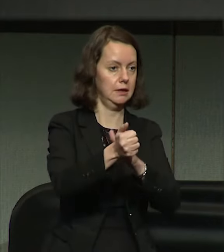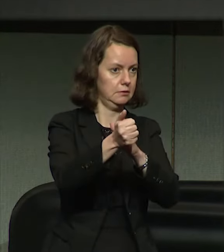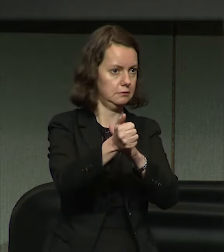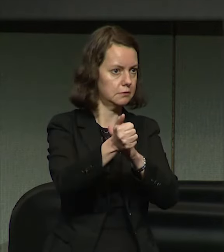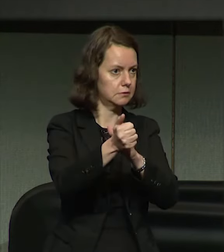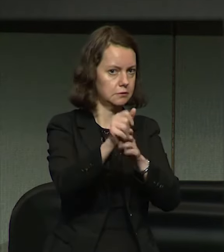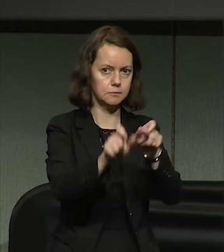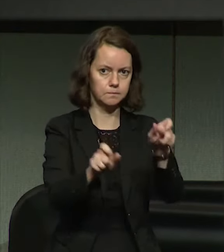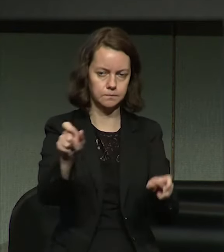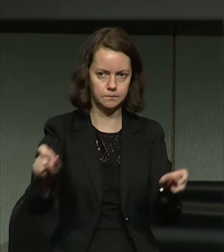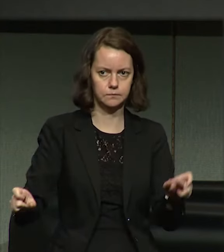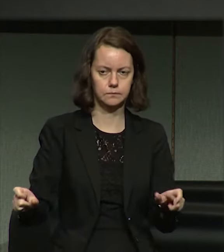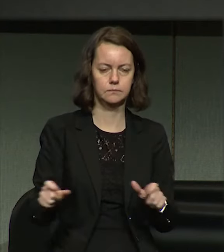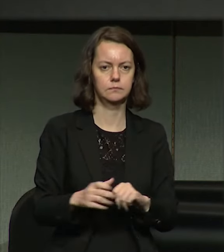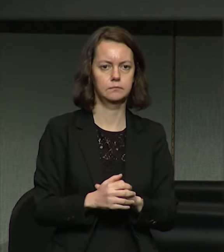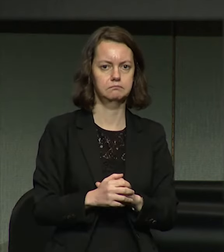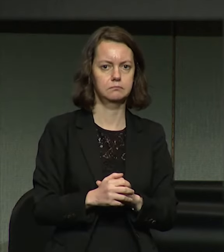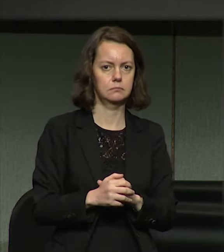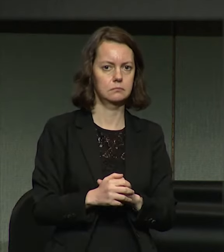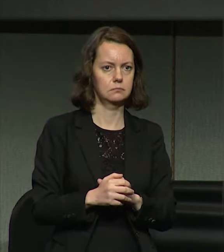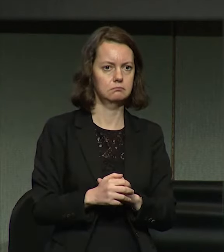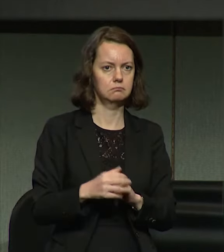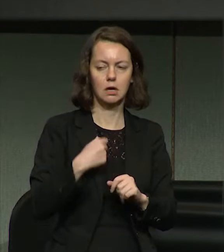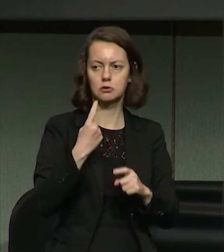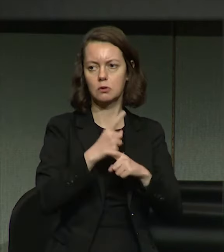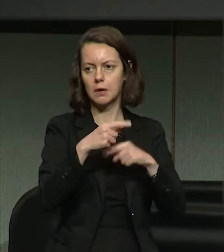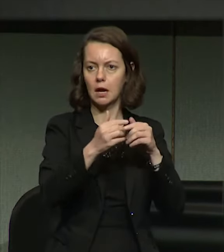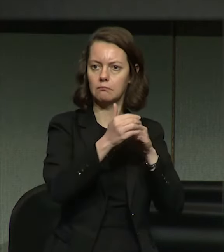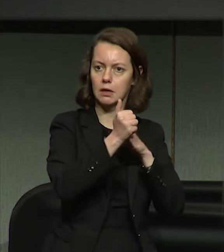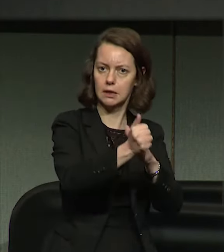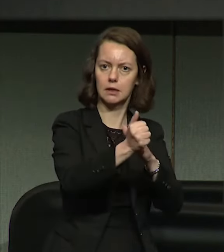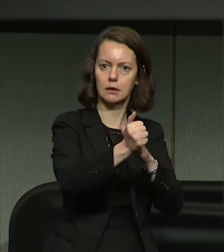about various styles of leadership,